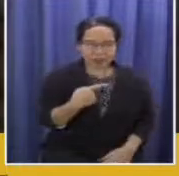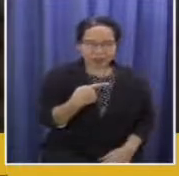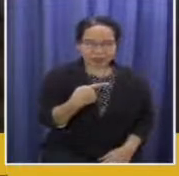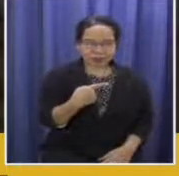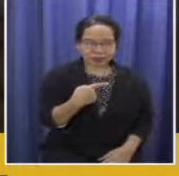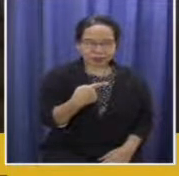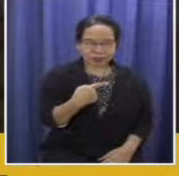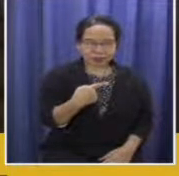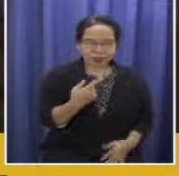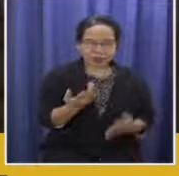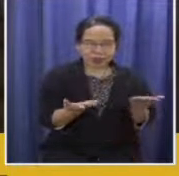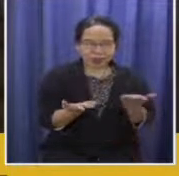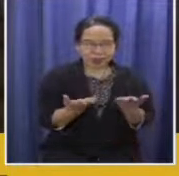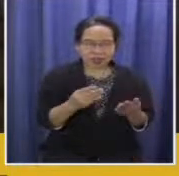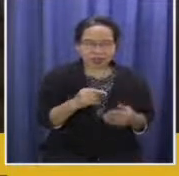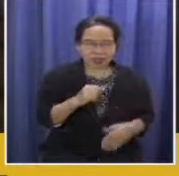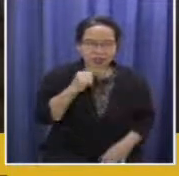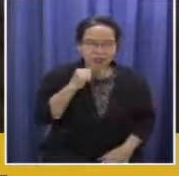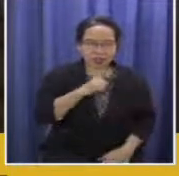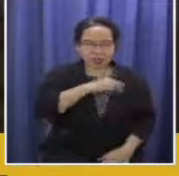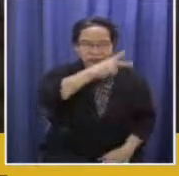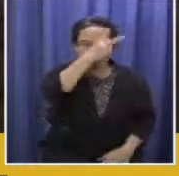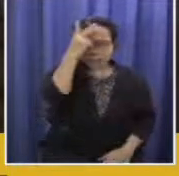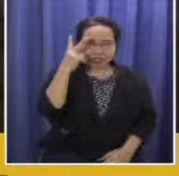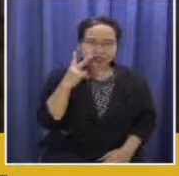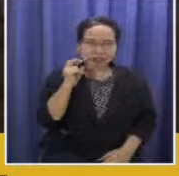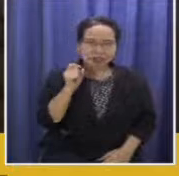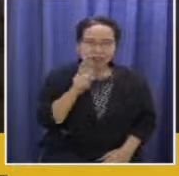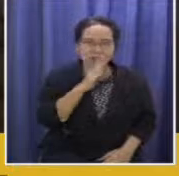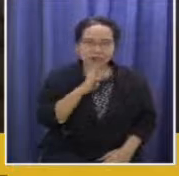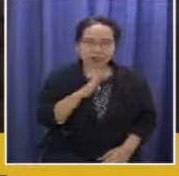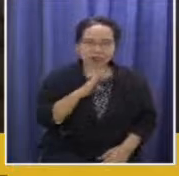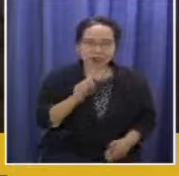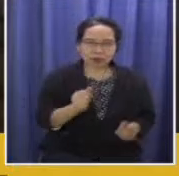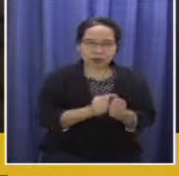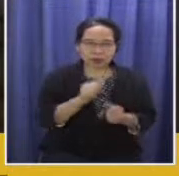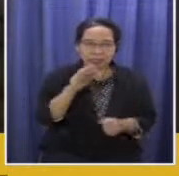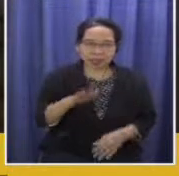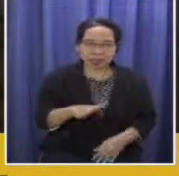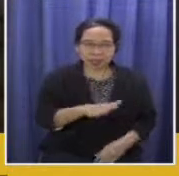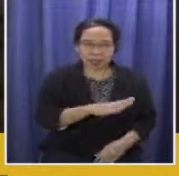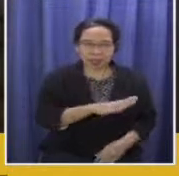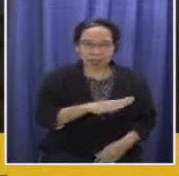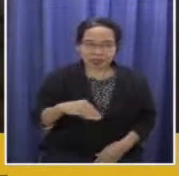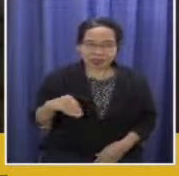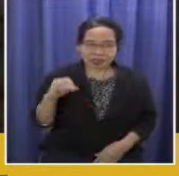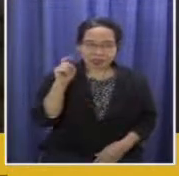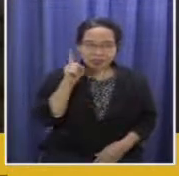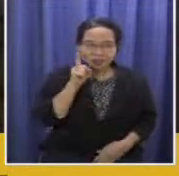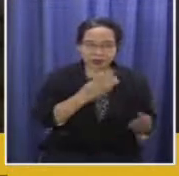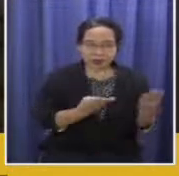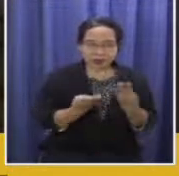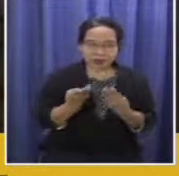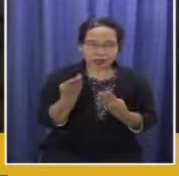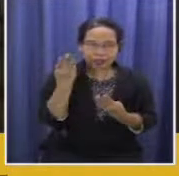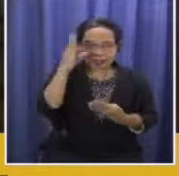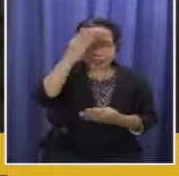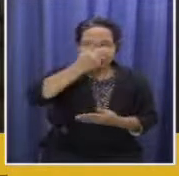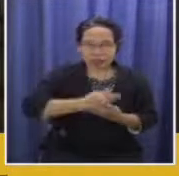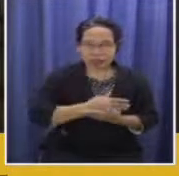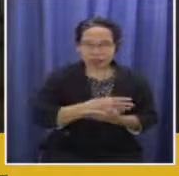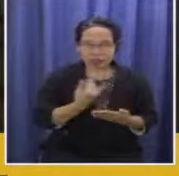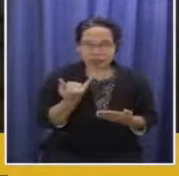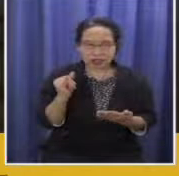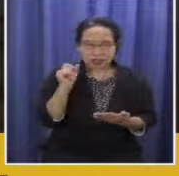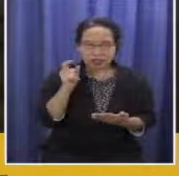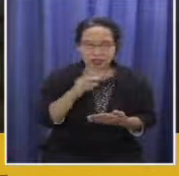saying, Behold, a virgin shall be with child, and shall bring forth a son,